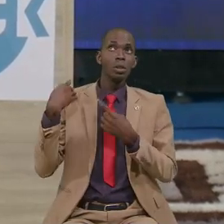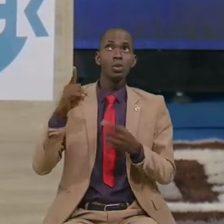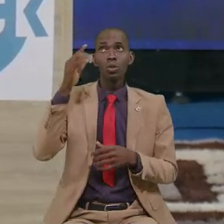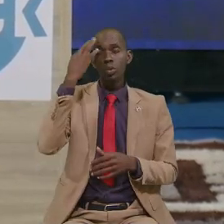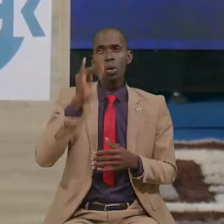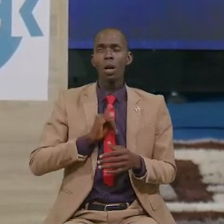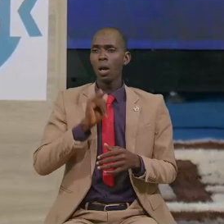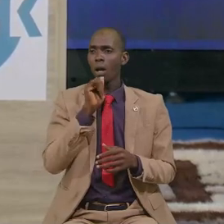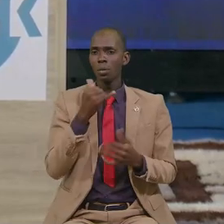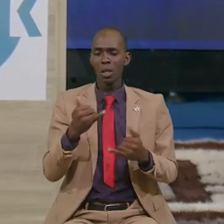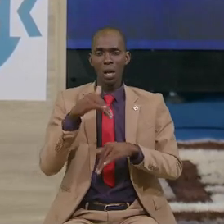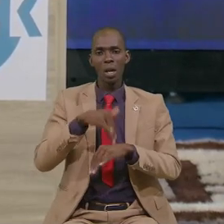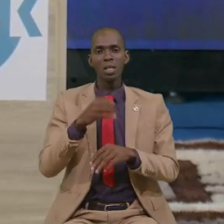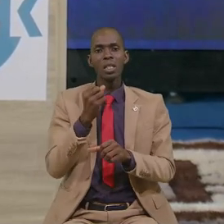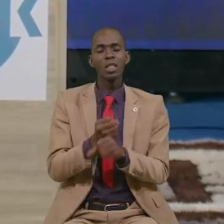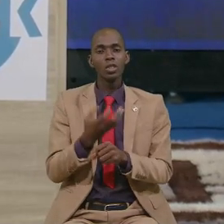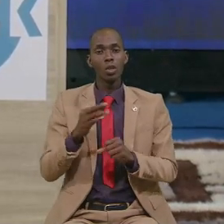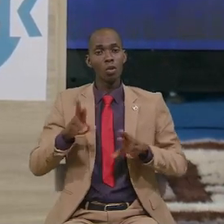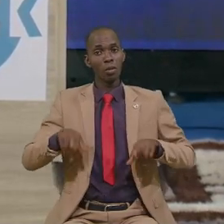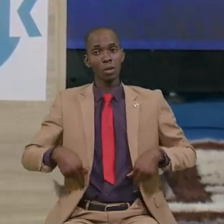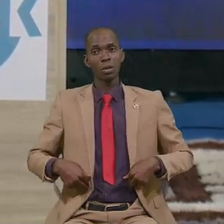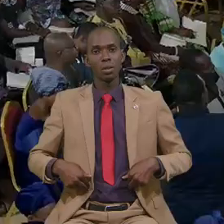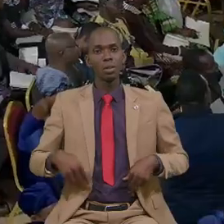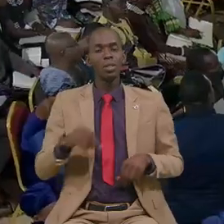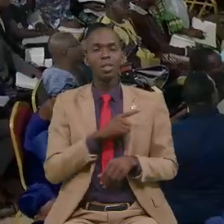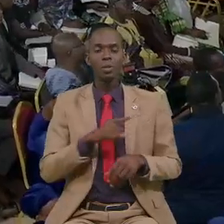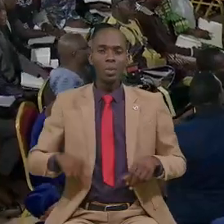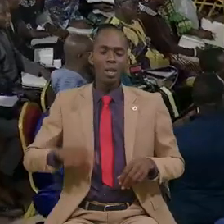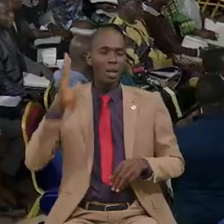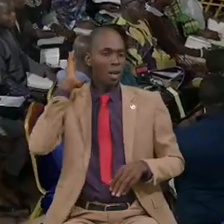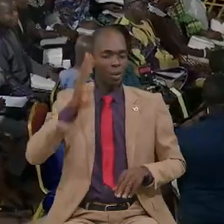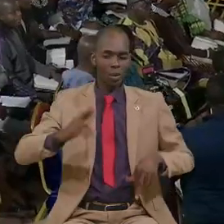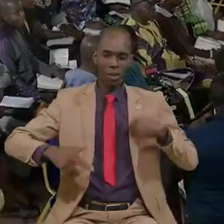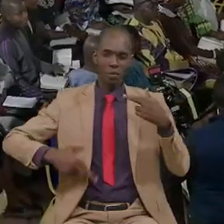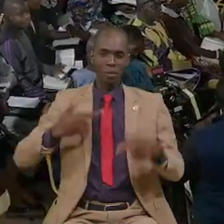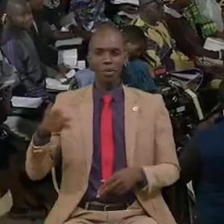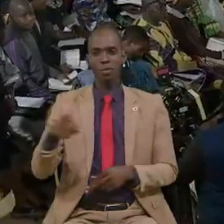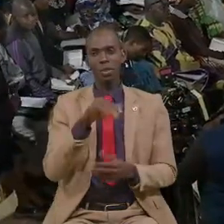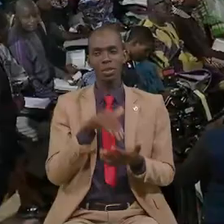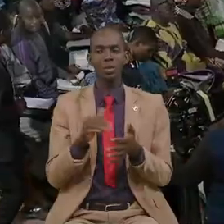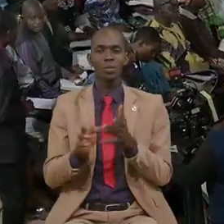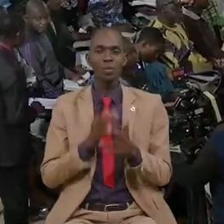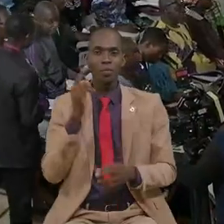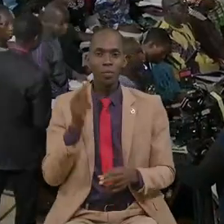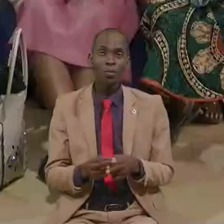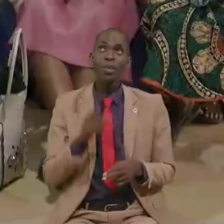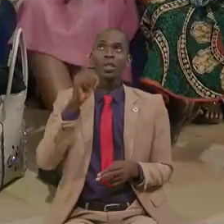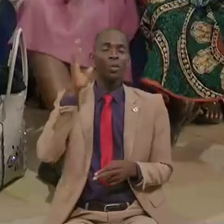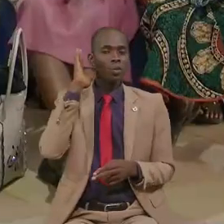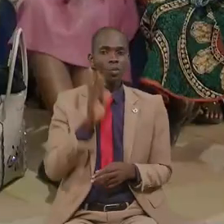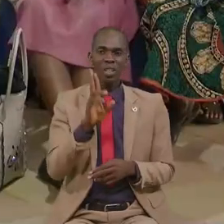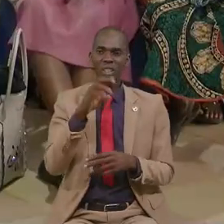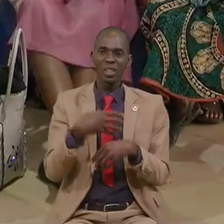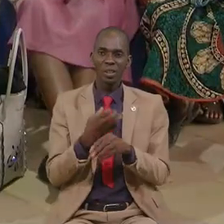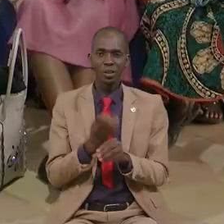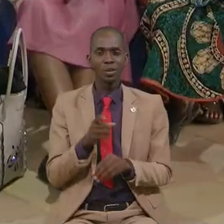retirement age, the Lord will revive you. Amen. He will recreate you. Amen.